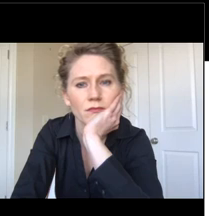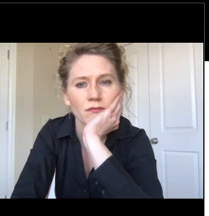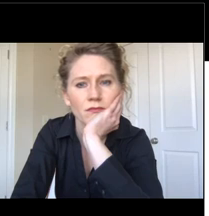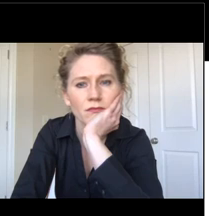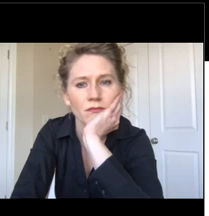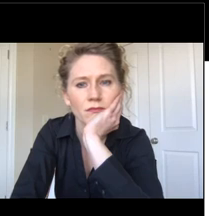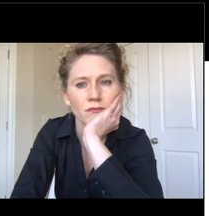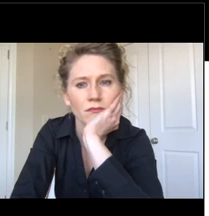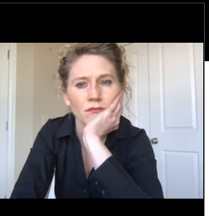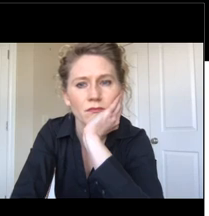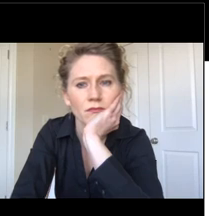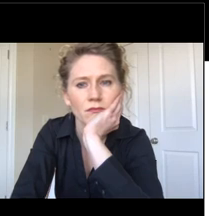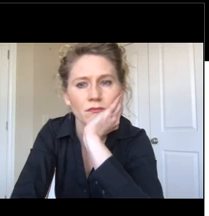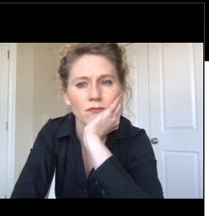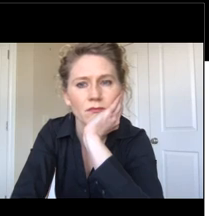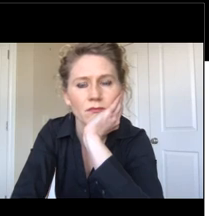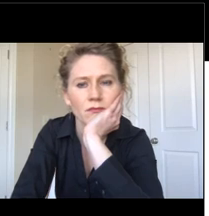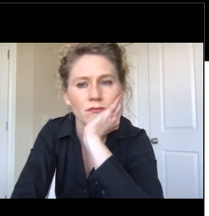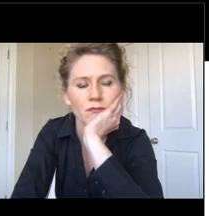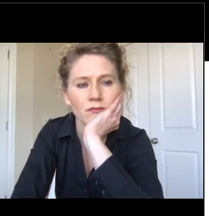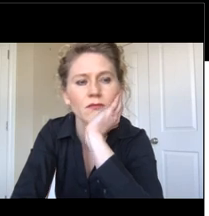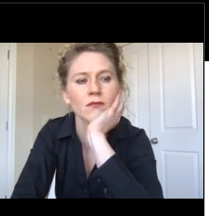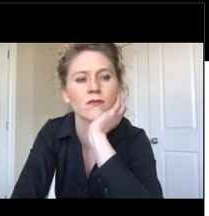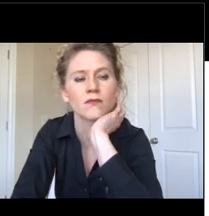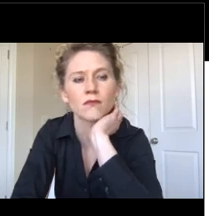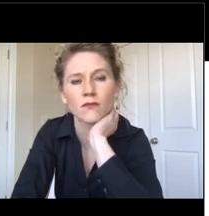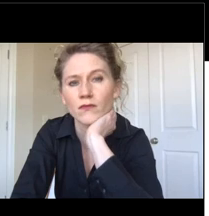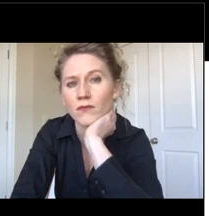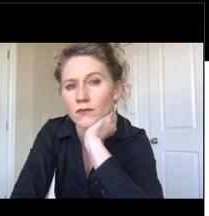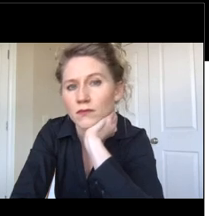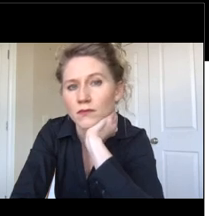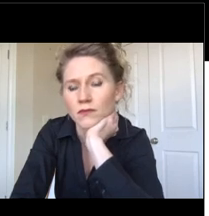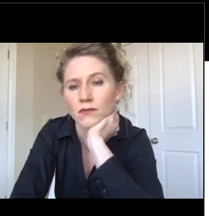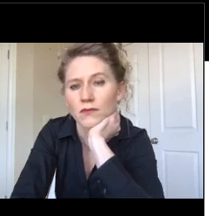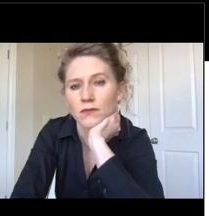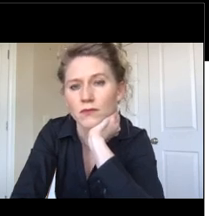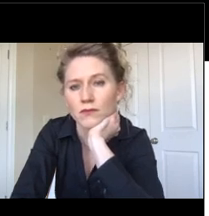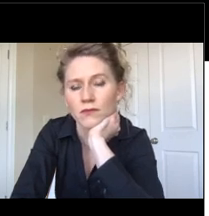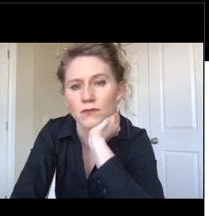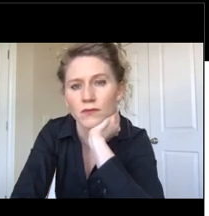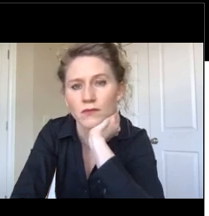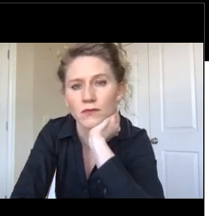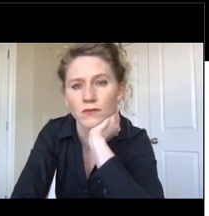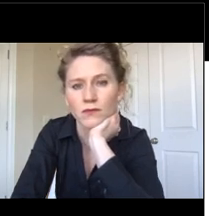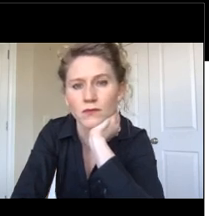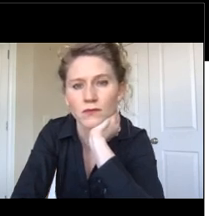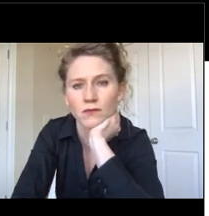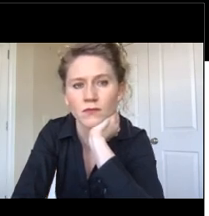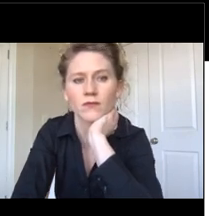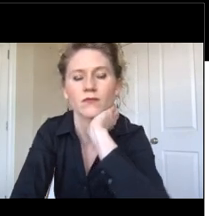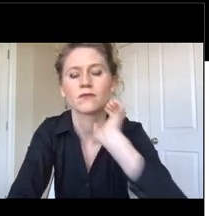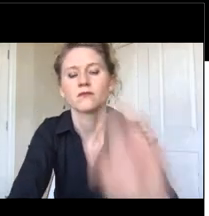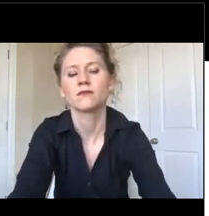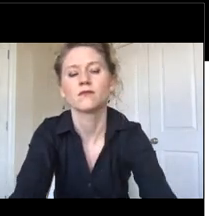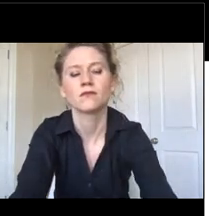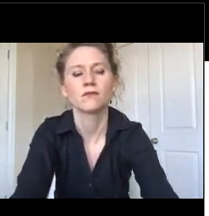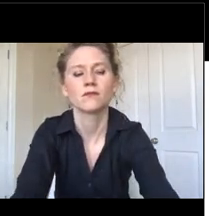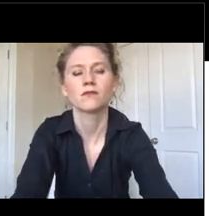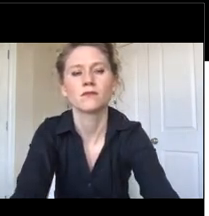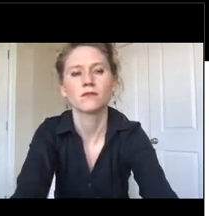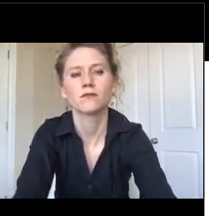do more resurfacing. So our bids were coming in $200,000-$400,000 less than our engineer's estimate, probably due to labor and material